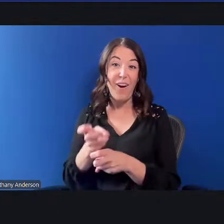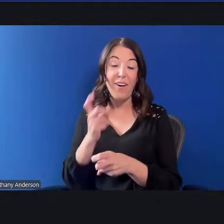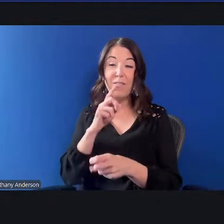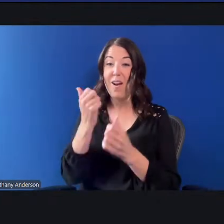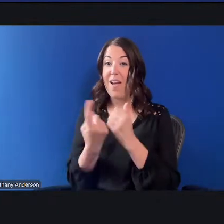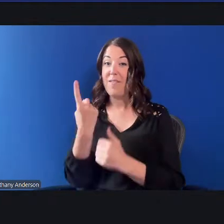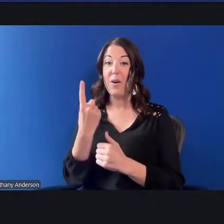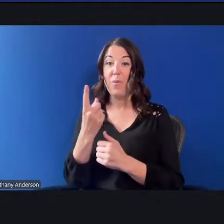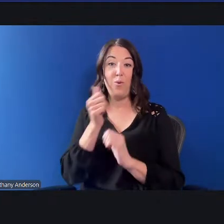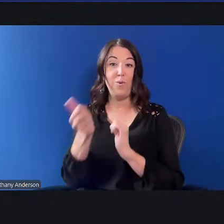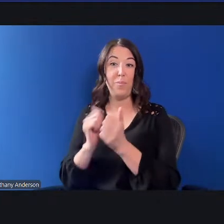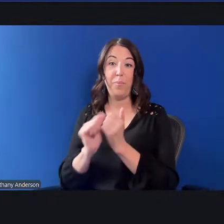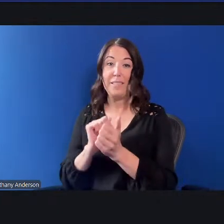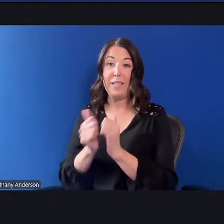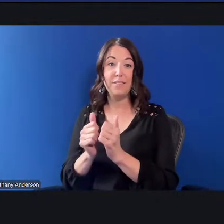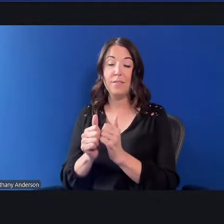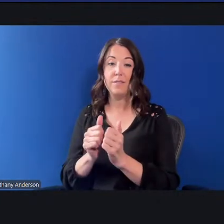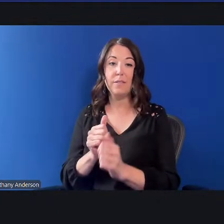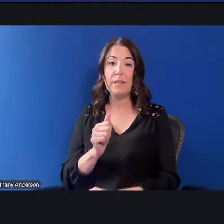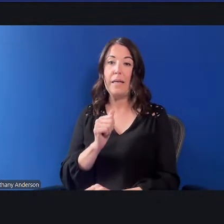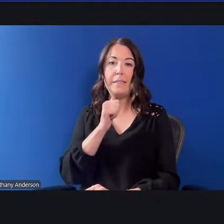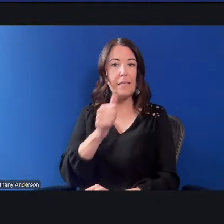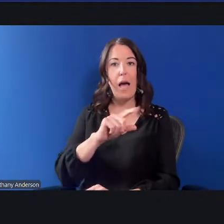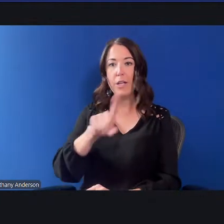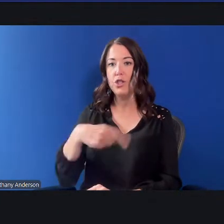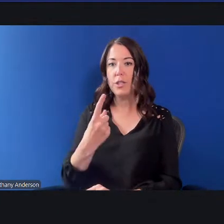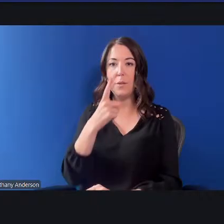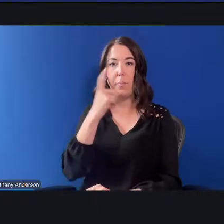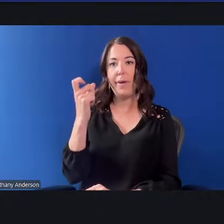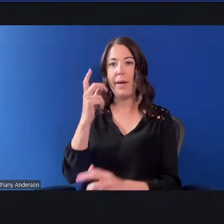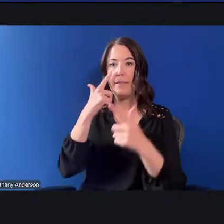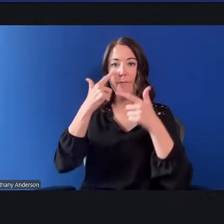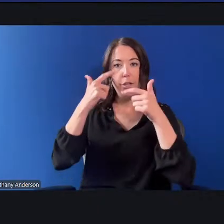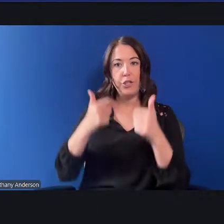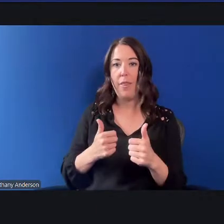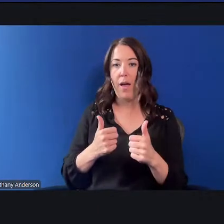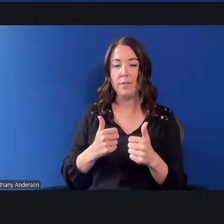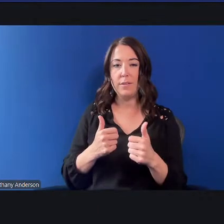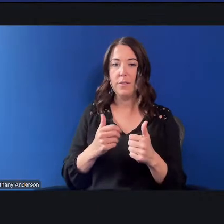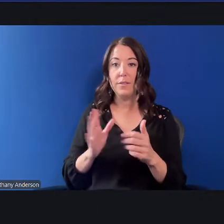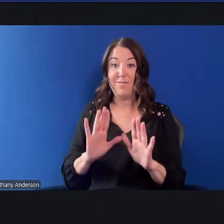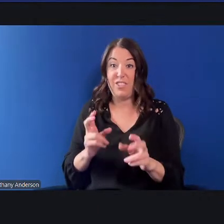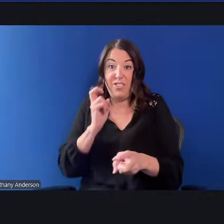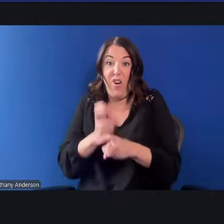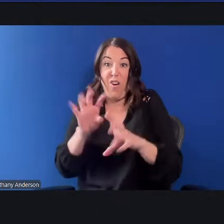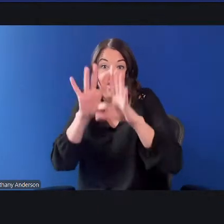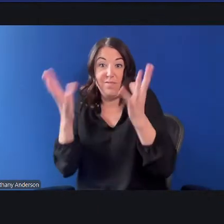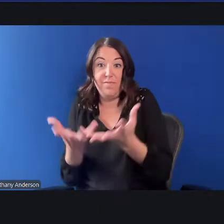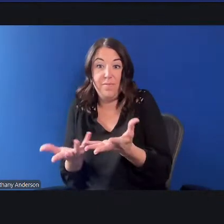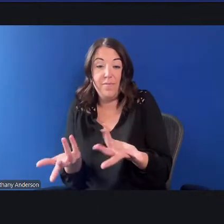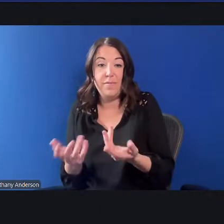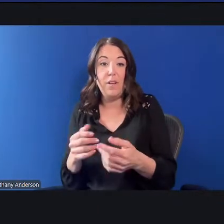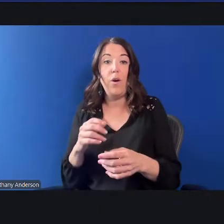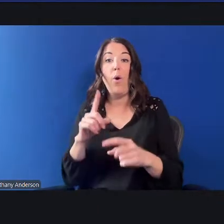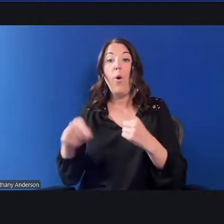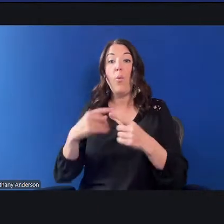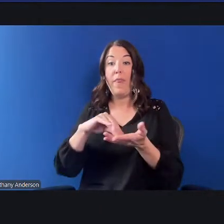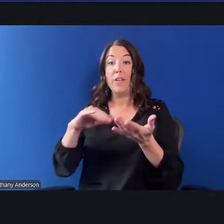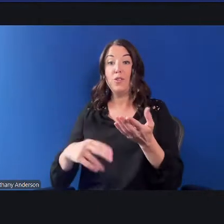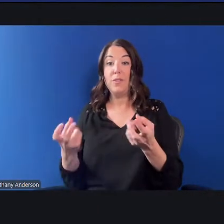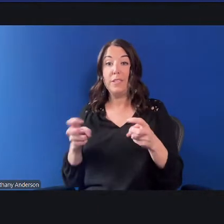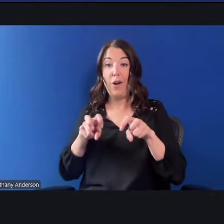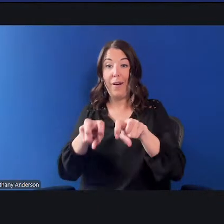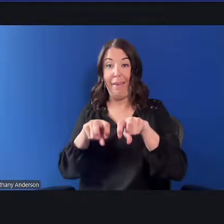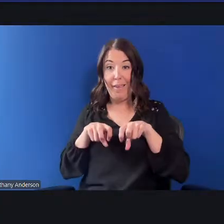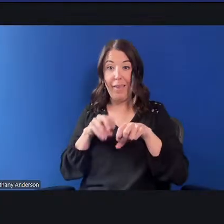competes. And it isn't just hard because the students have visual impairments. In fact, once the students are in the boat with our